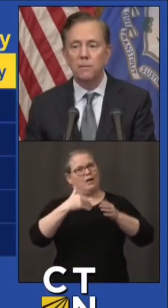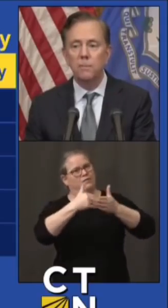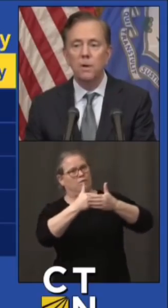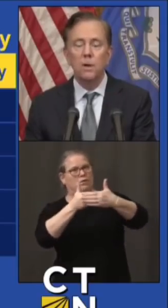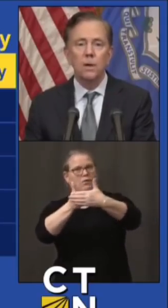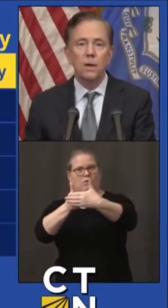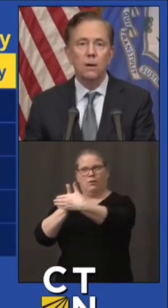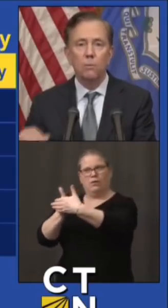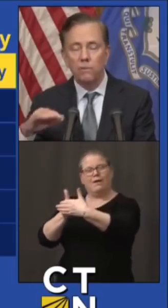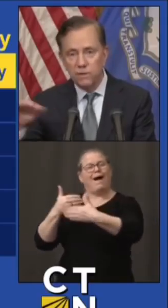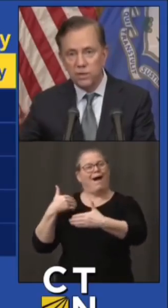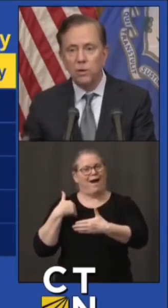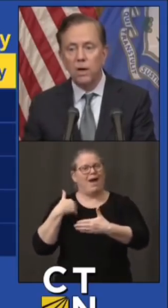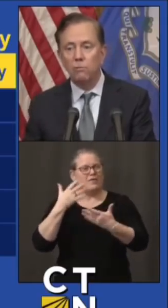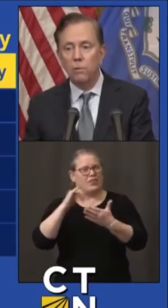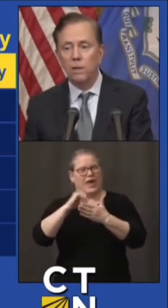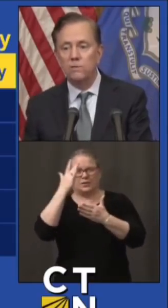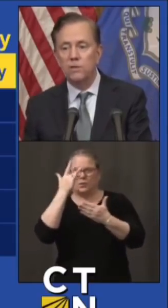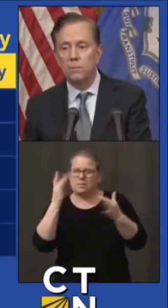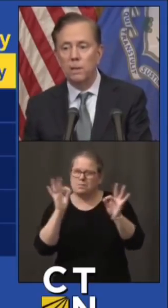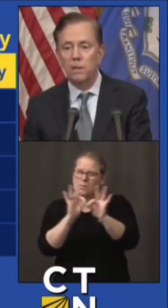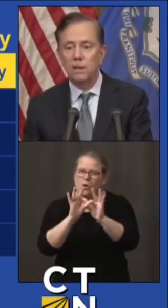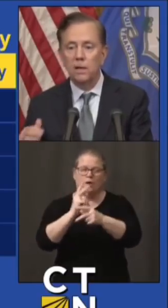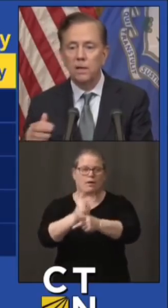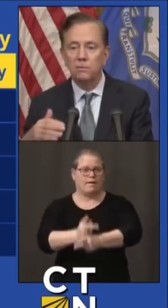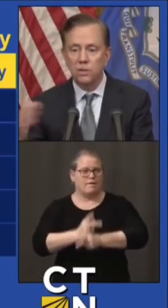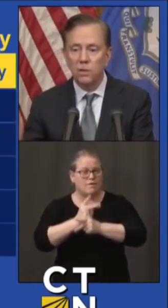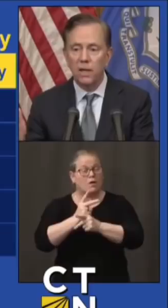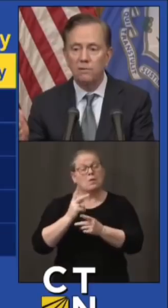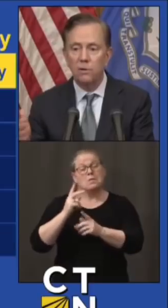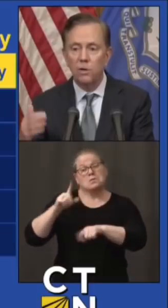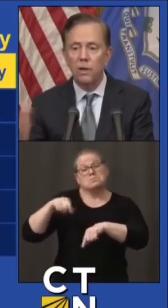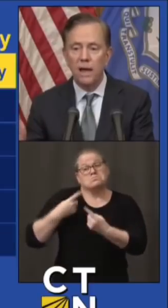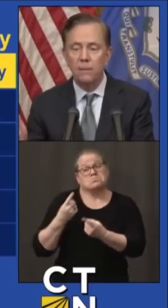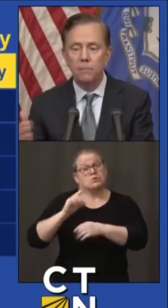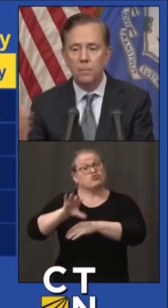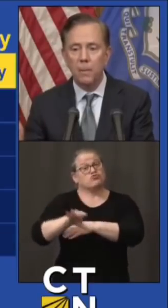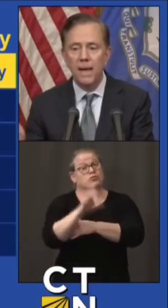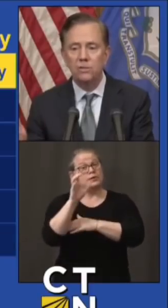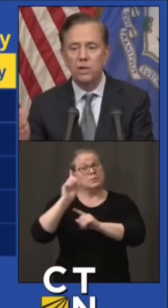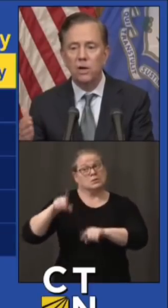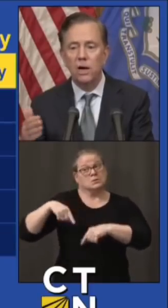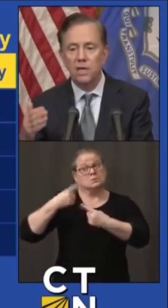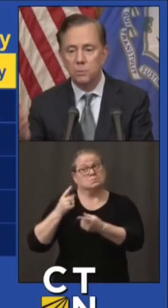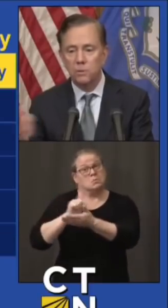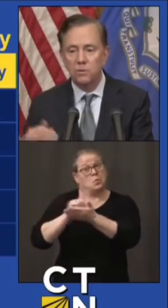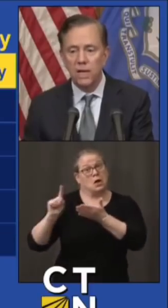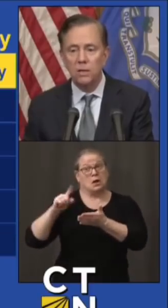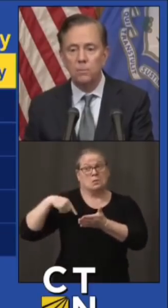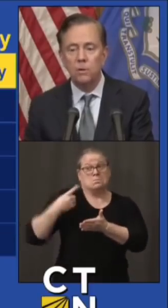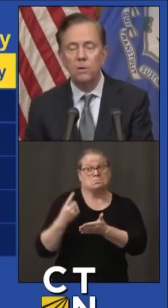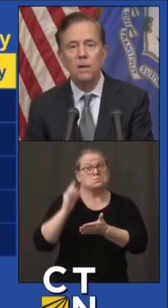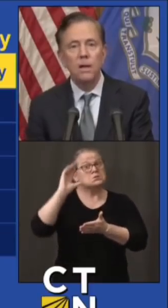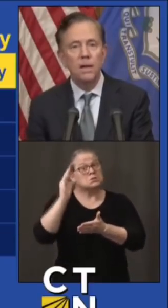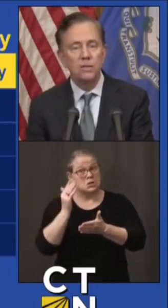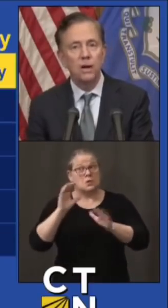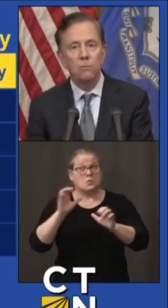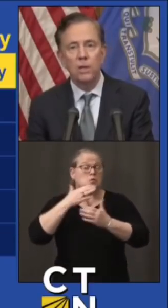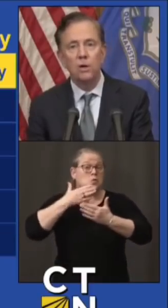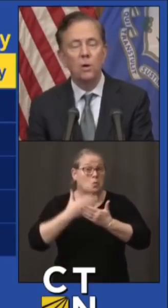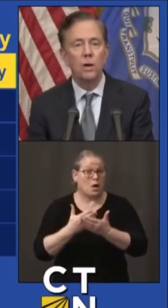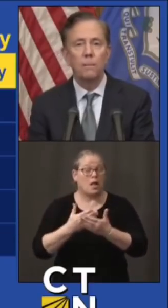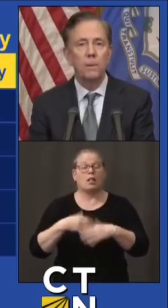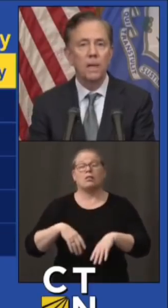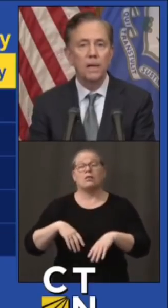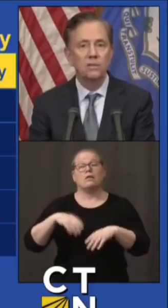Christmas, we've still got relative stability there, still have good capacity in our hospitals. That number has not